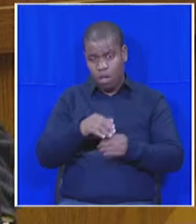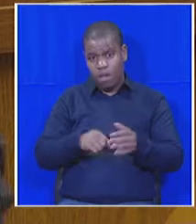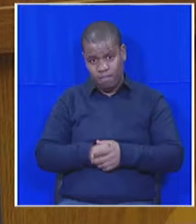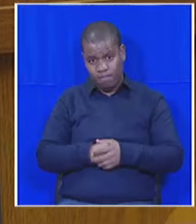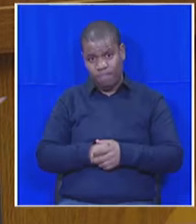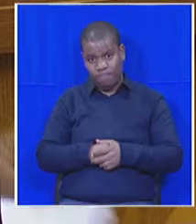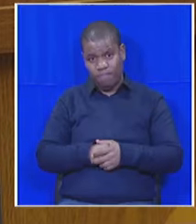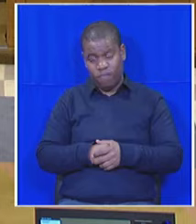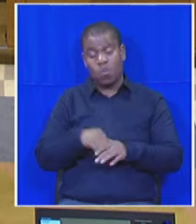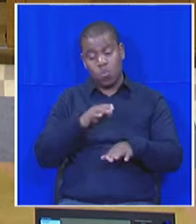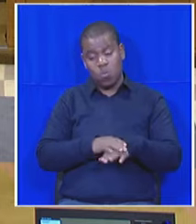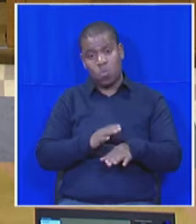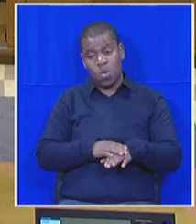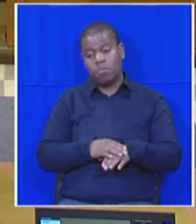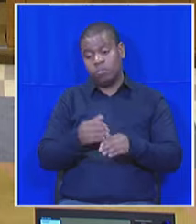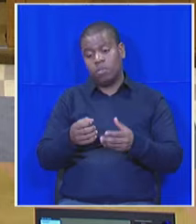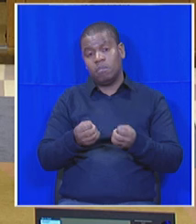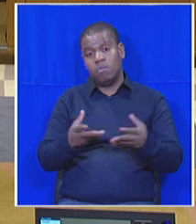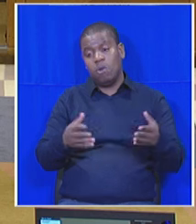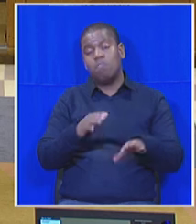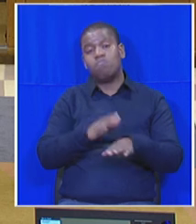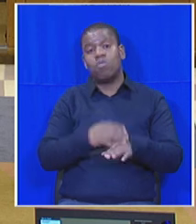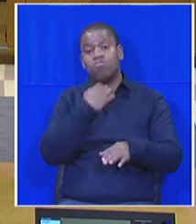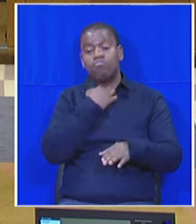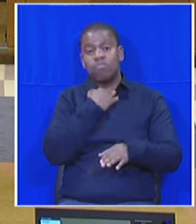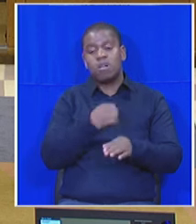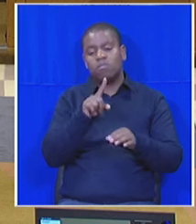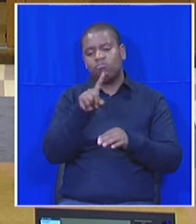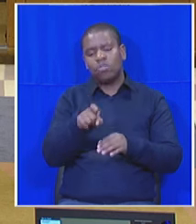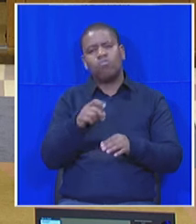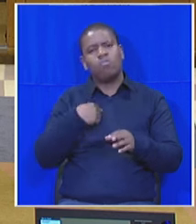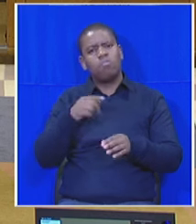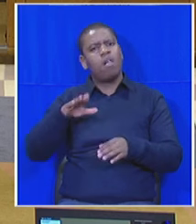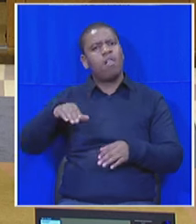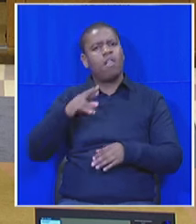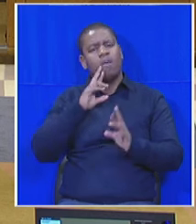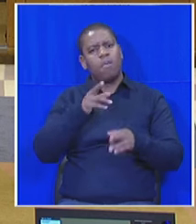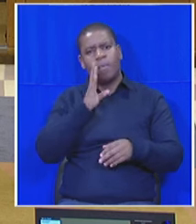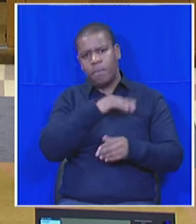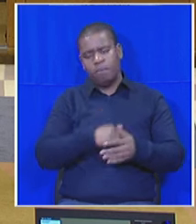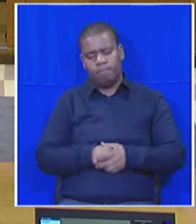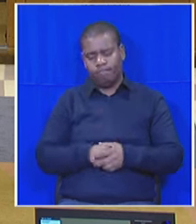oyodinga impendulo ngiyabo. Sithokoze. Mhlonishwa Feltani, UDM.